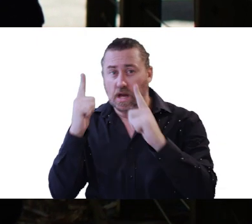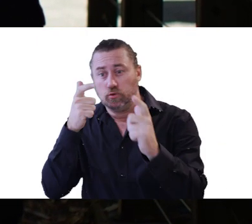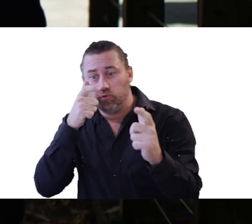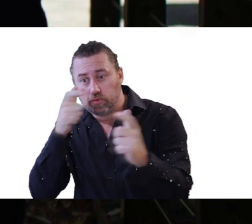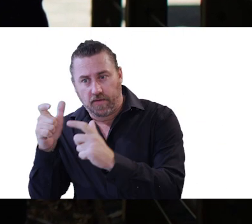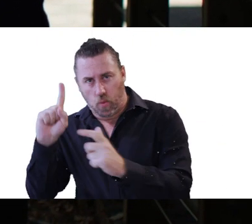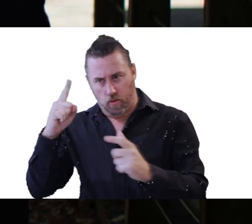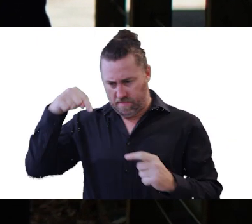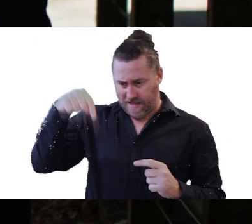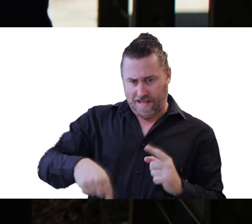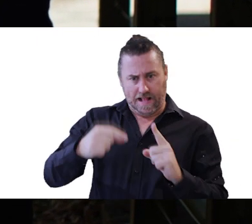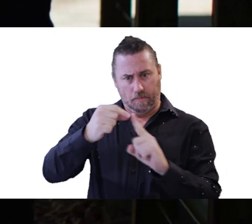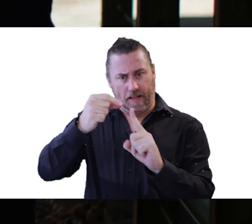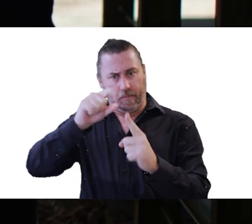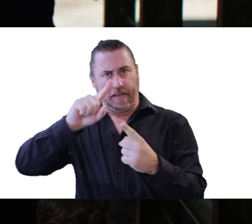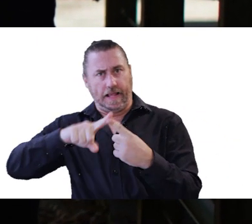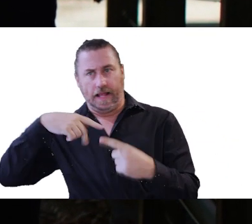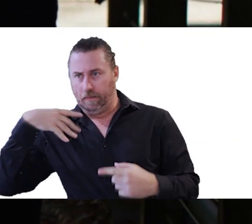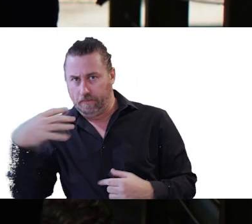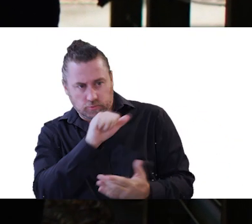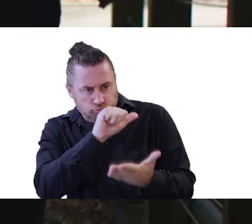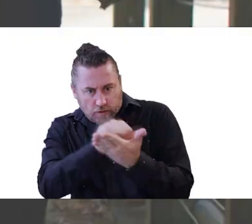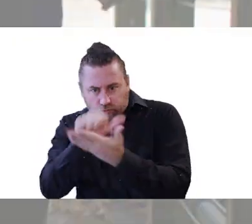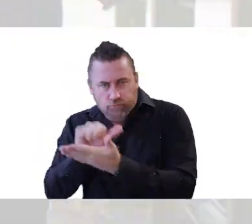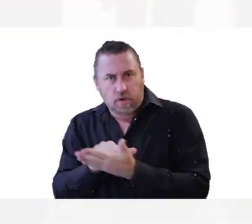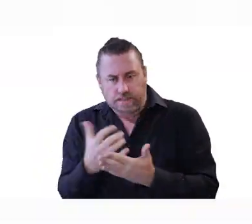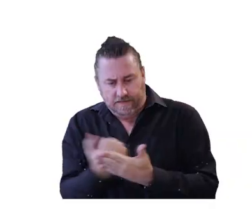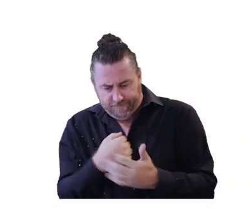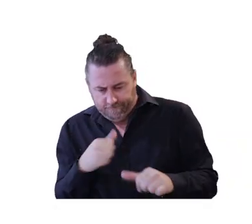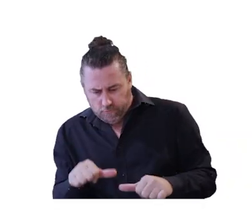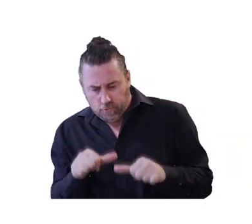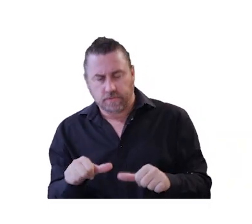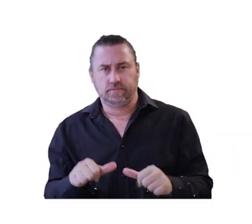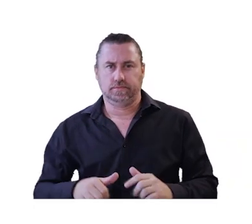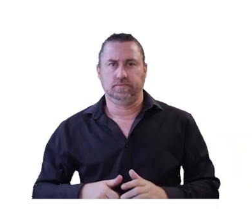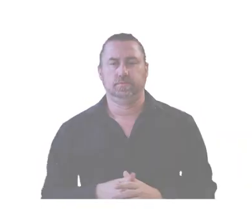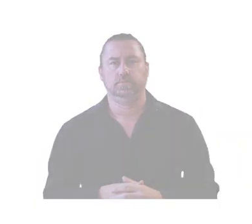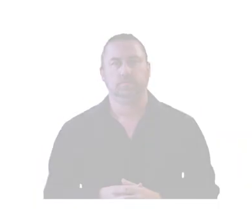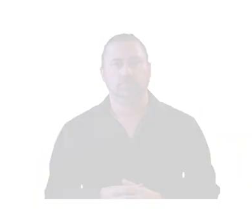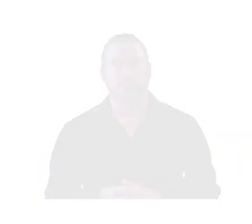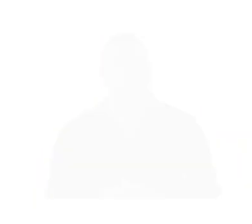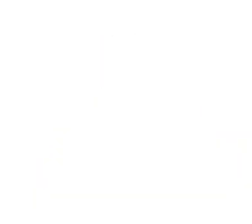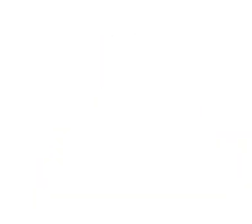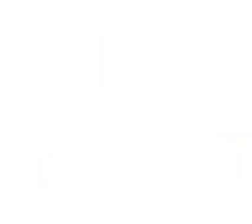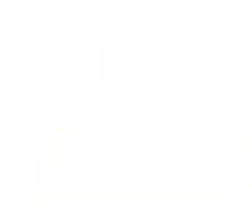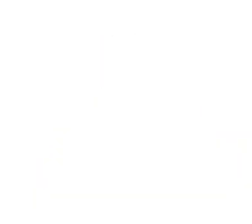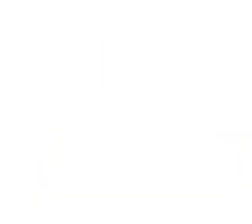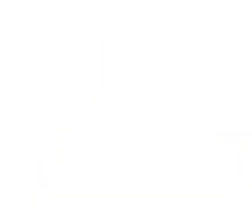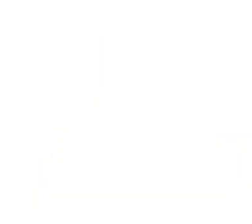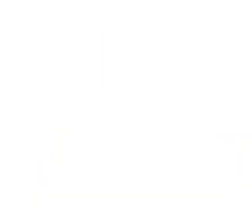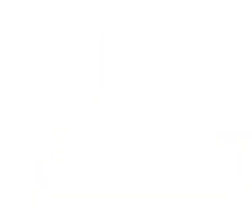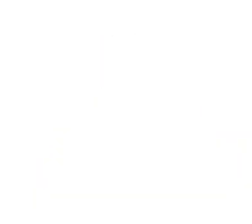about protective equipment where you work or volunteer to make sure you stay safe. Credits: Jeshua Patterson, Catherine Hall,